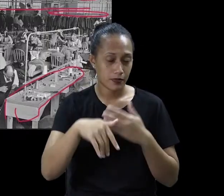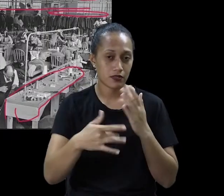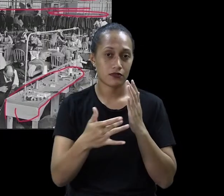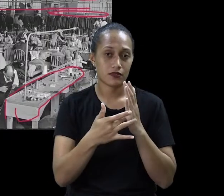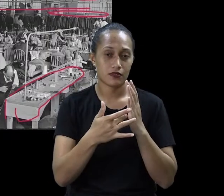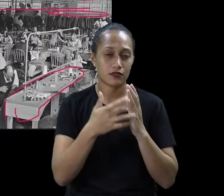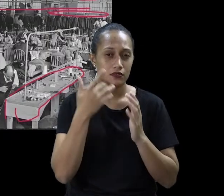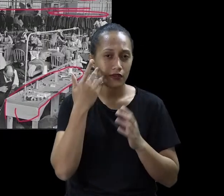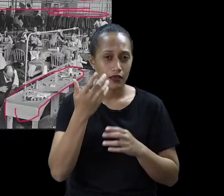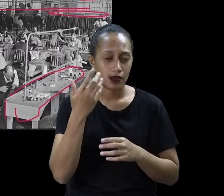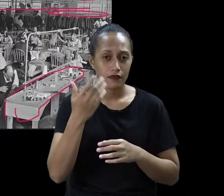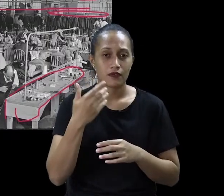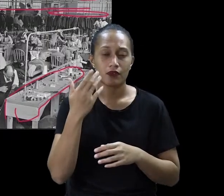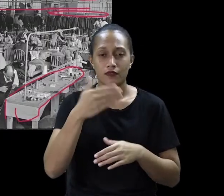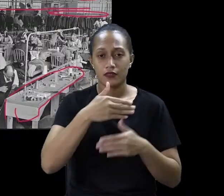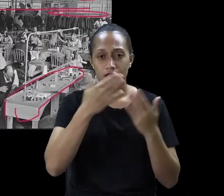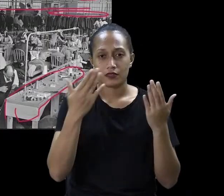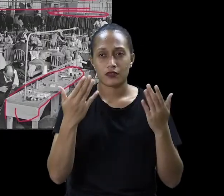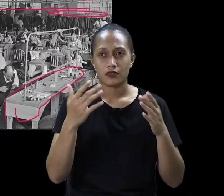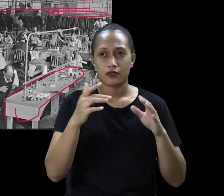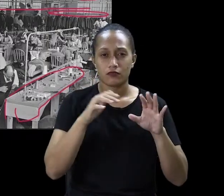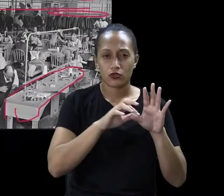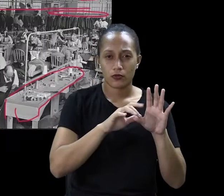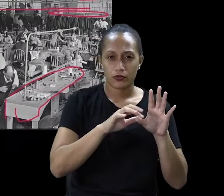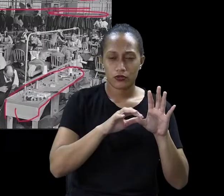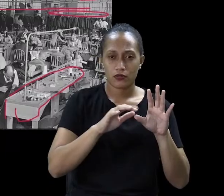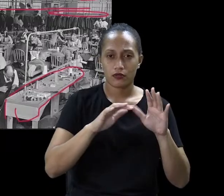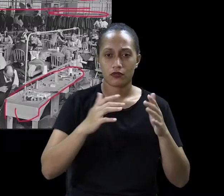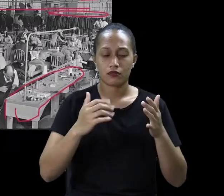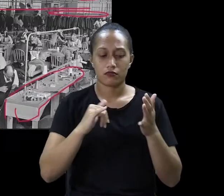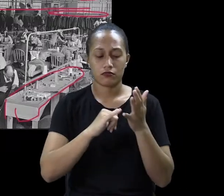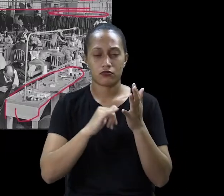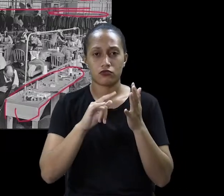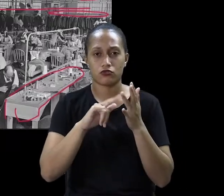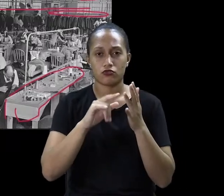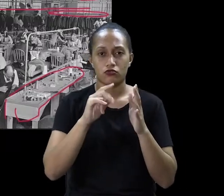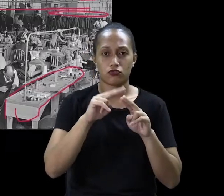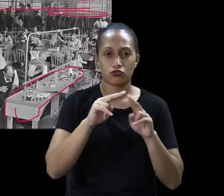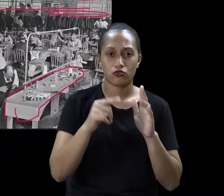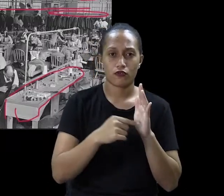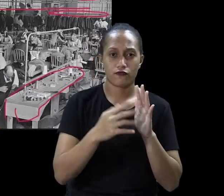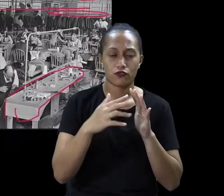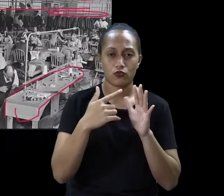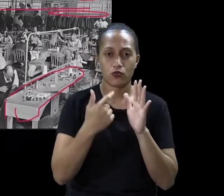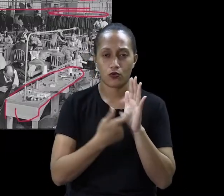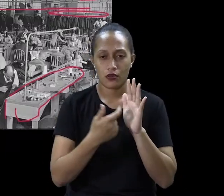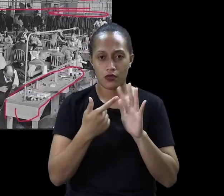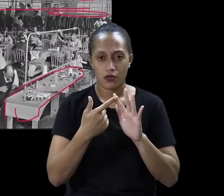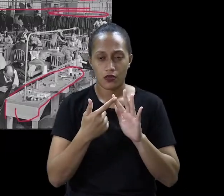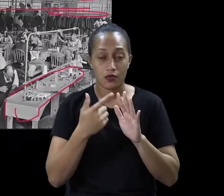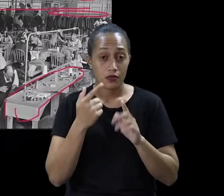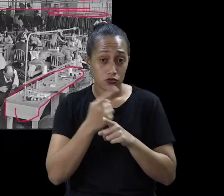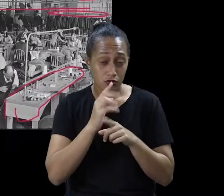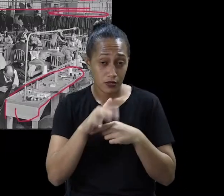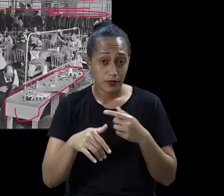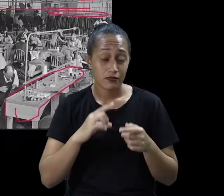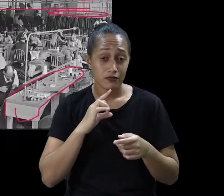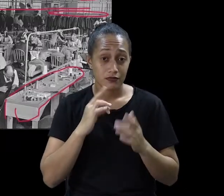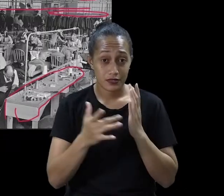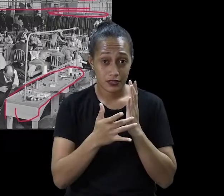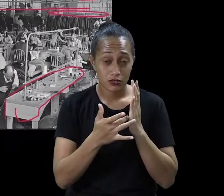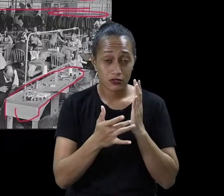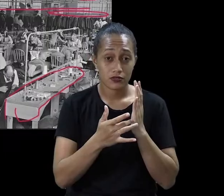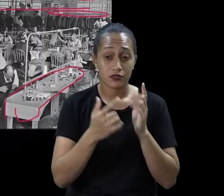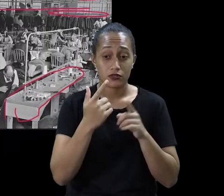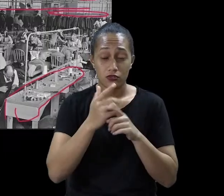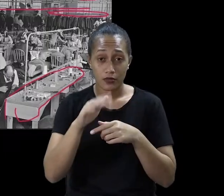make people happy, they might find pleasure in it, but it's not being used to produce other things. And because our production resources